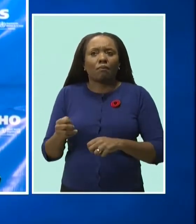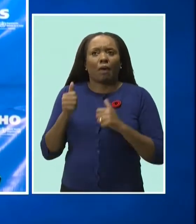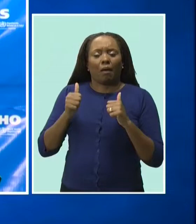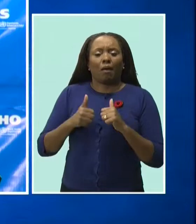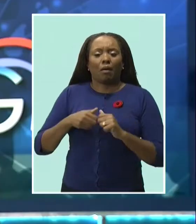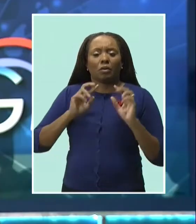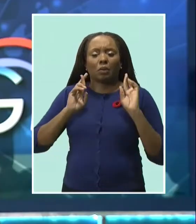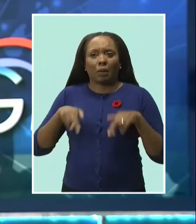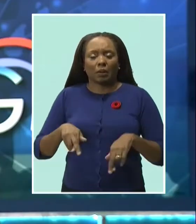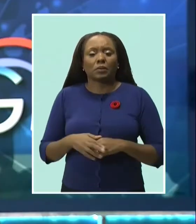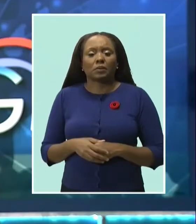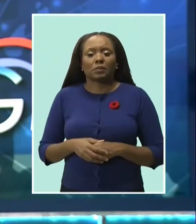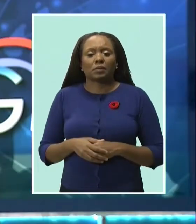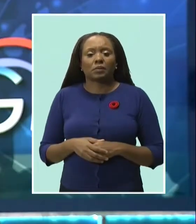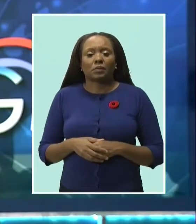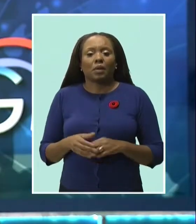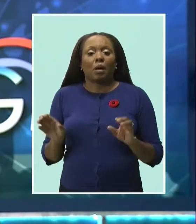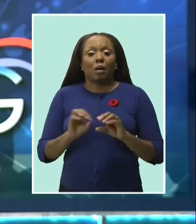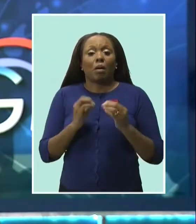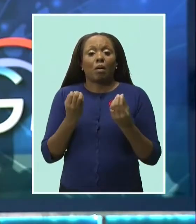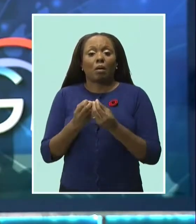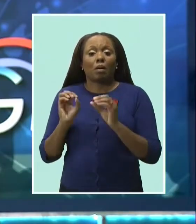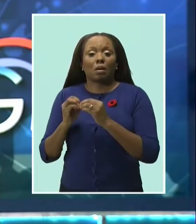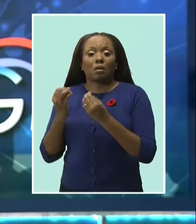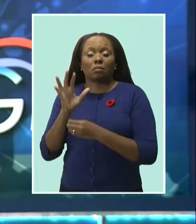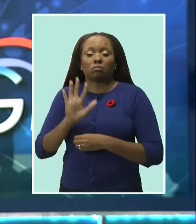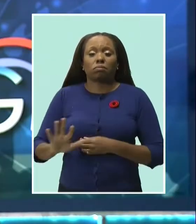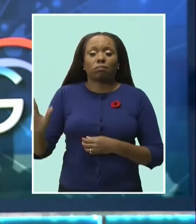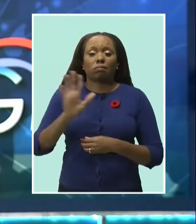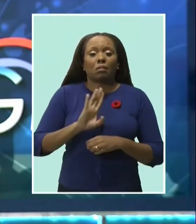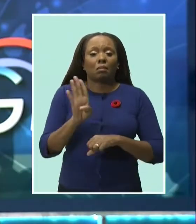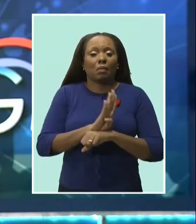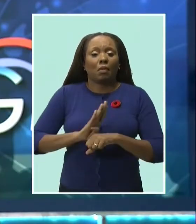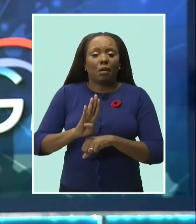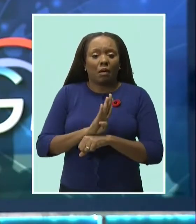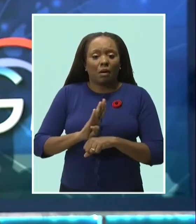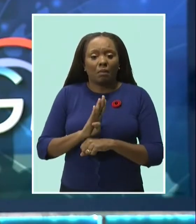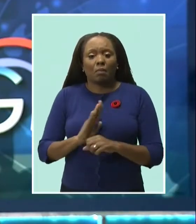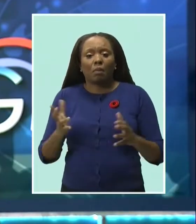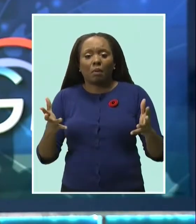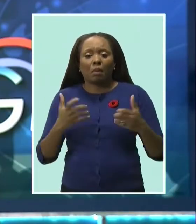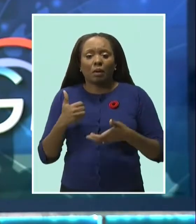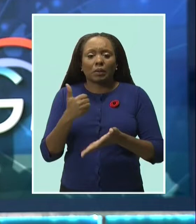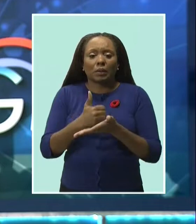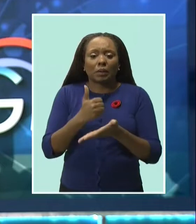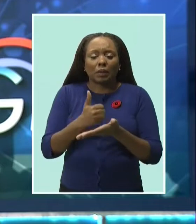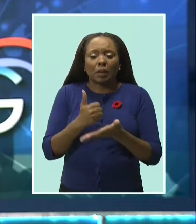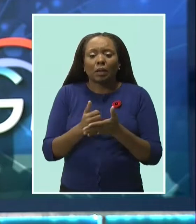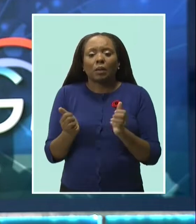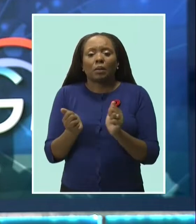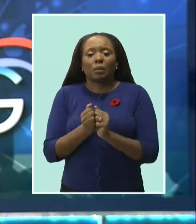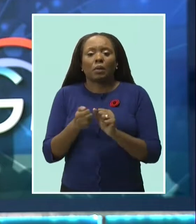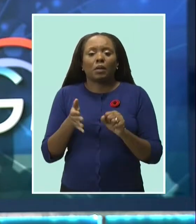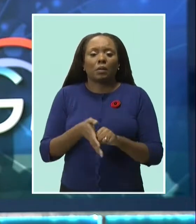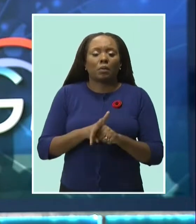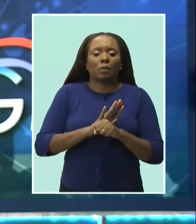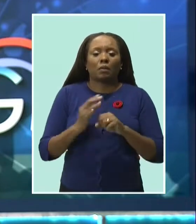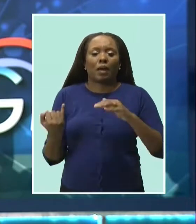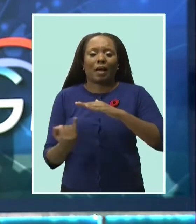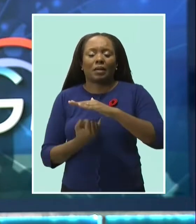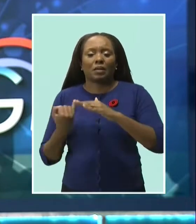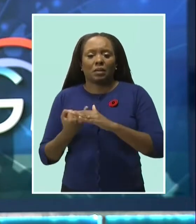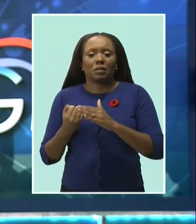response. Organizations across the length and breadth of Barbados are being called on to help out the country's COVID-19